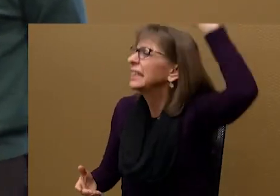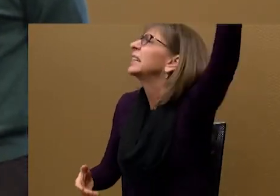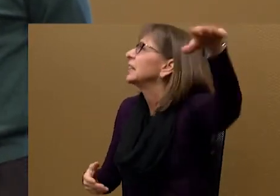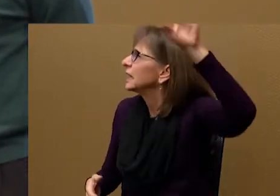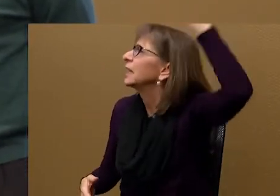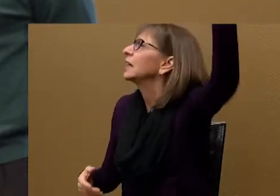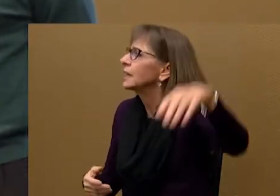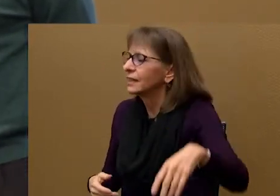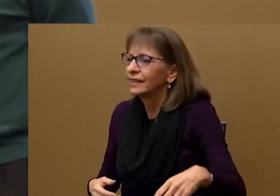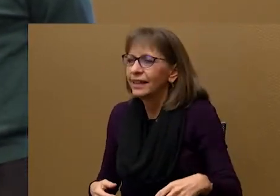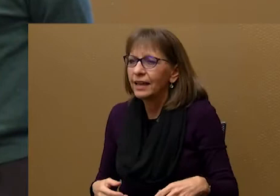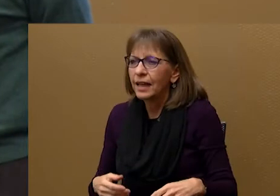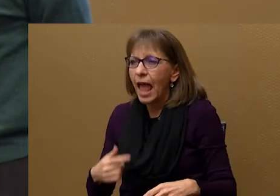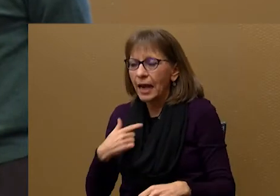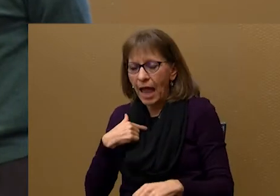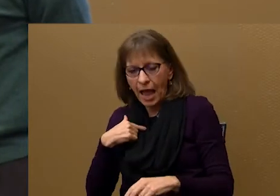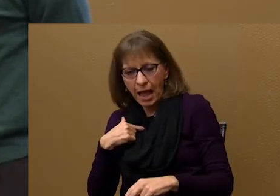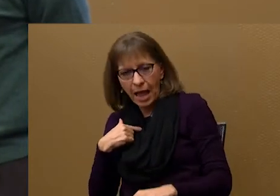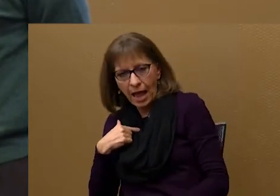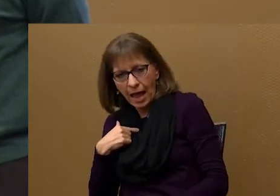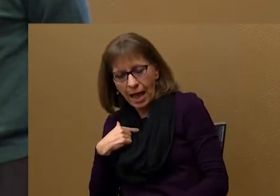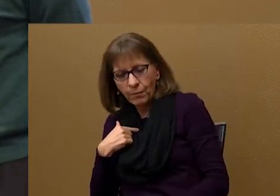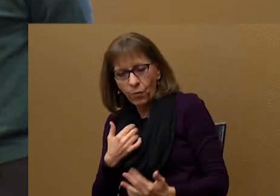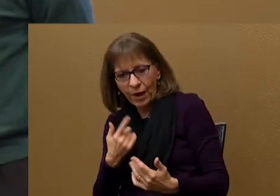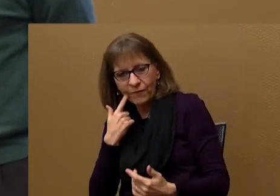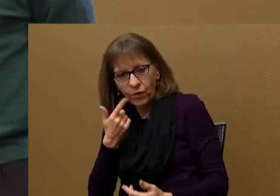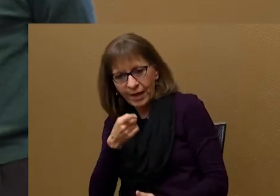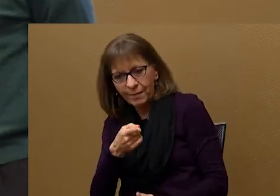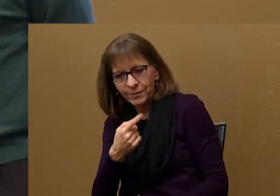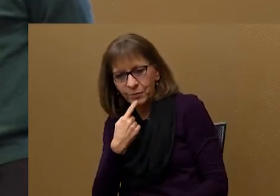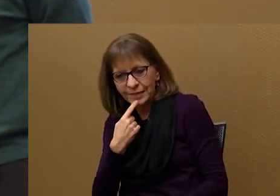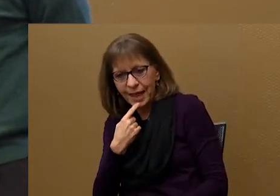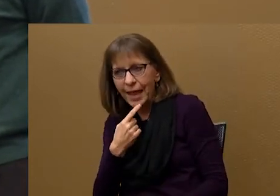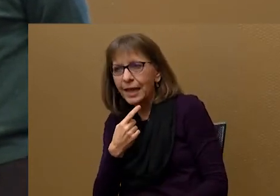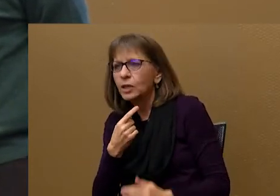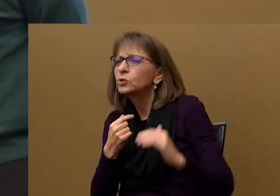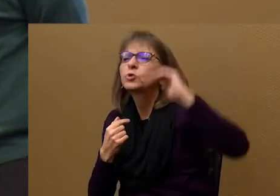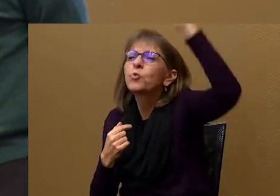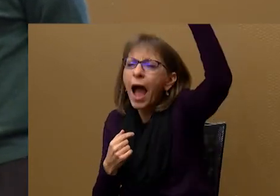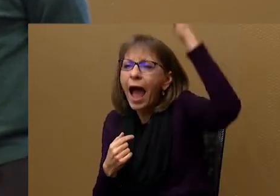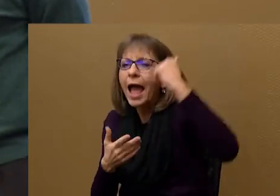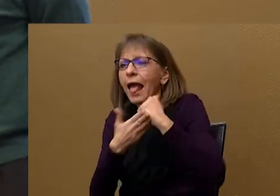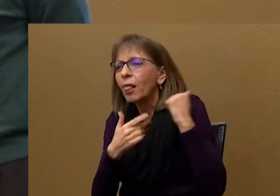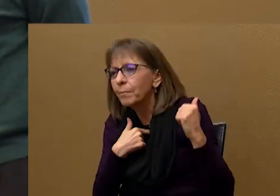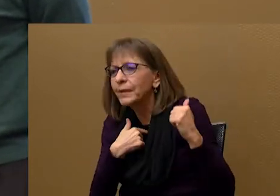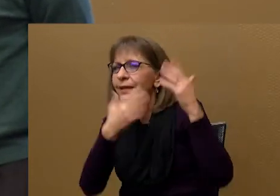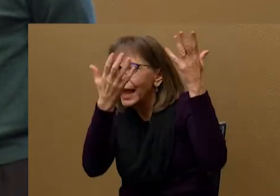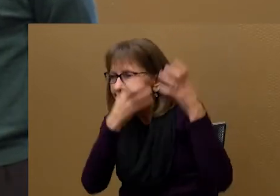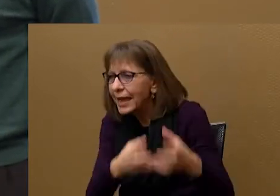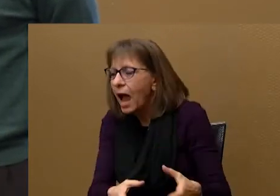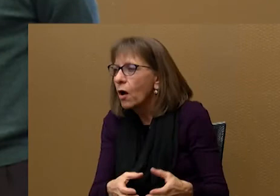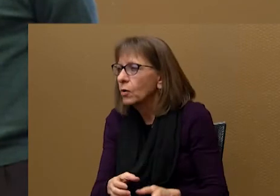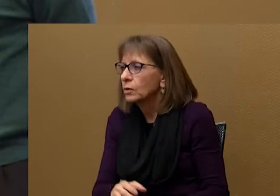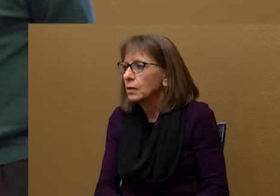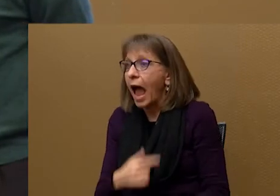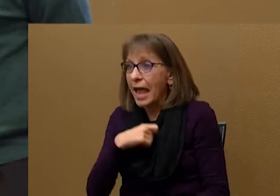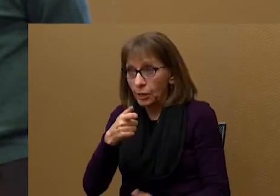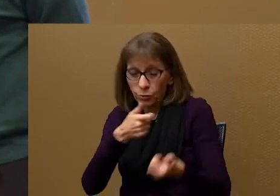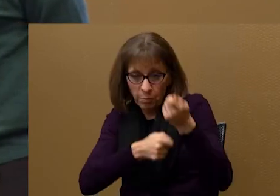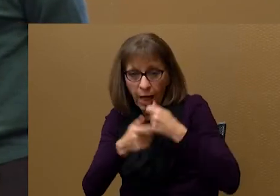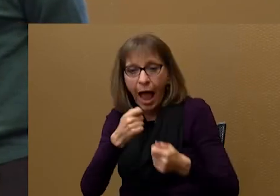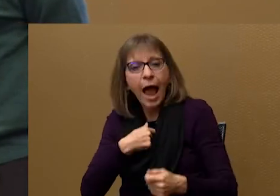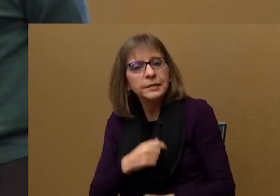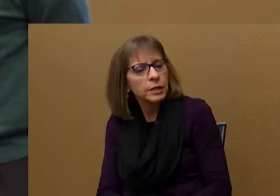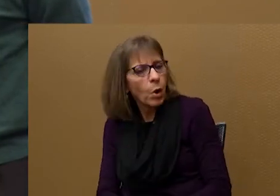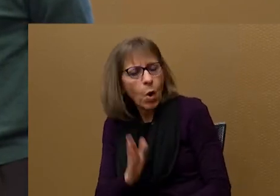ball, and I'm sitting there going, I'm waiting for him to say, it's too high, or help me get it down, but I had to pull it out of him, so I just sat there and